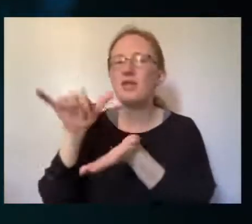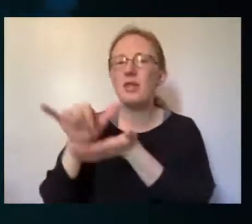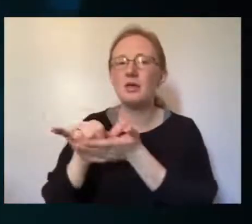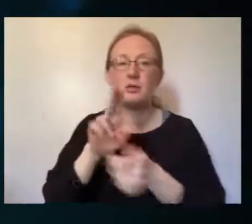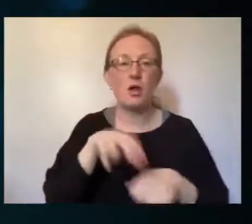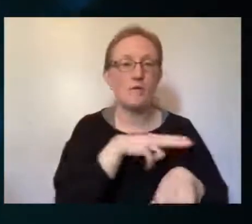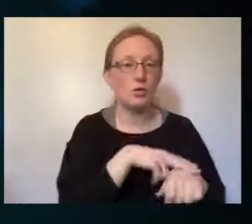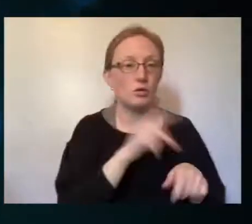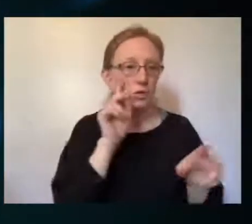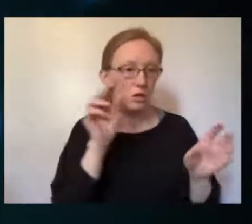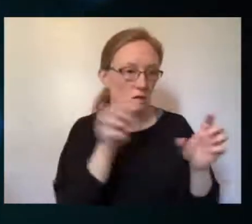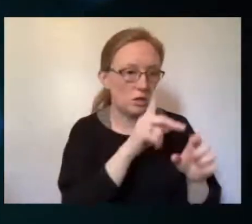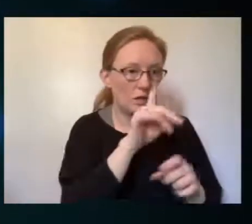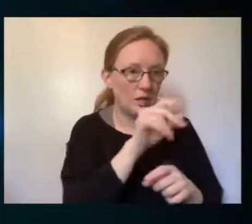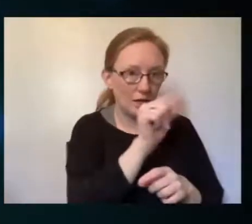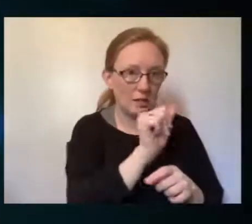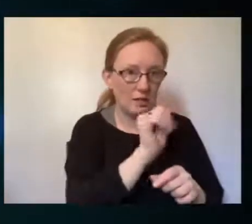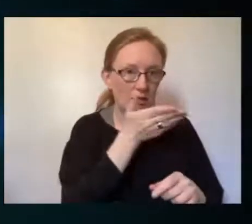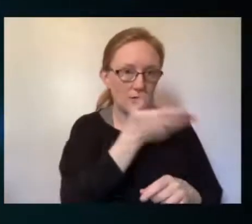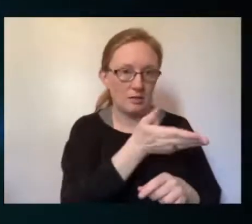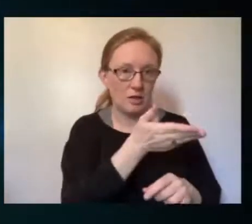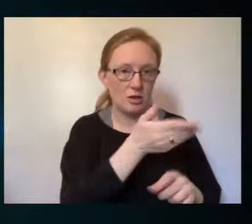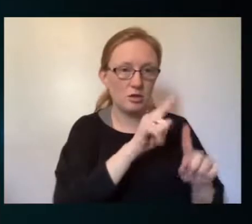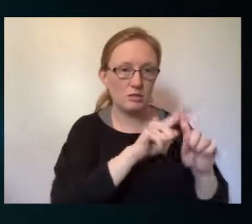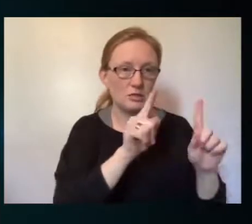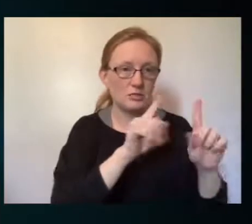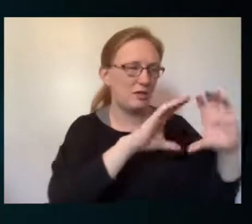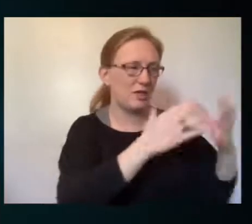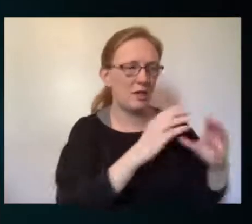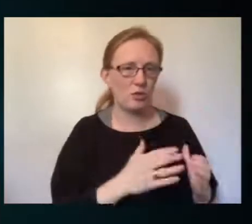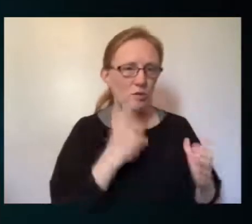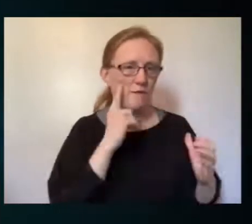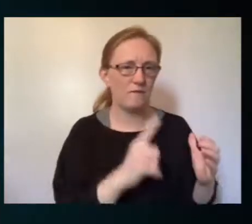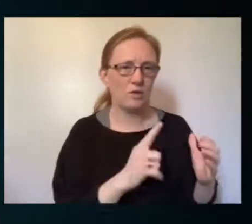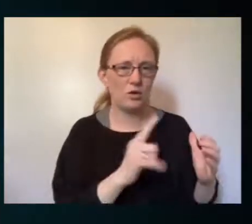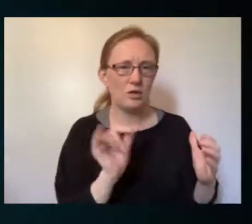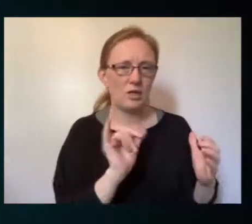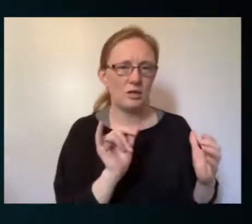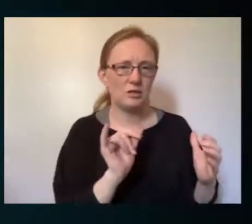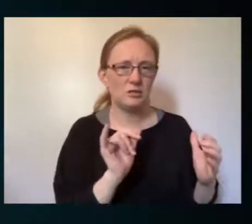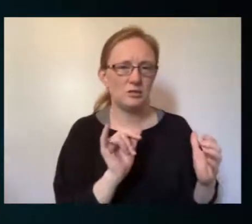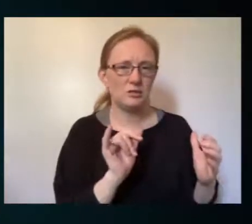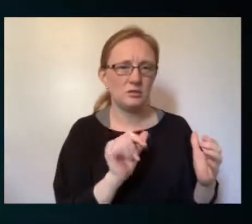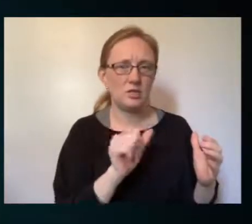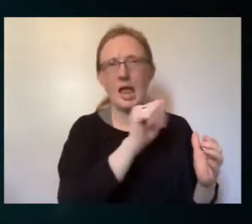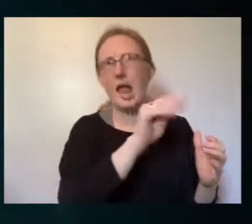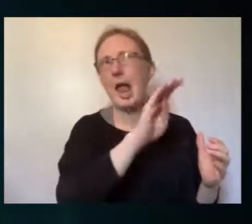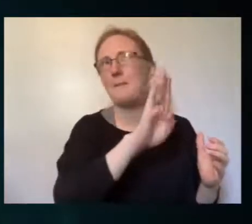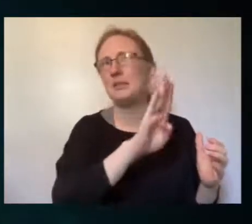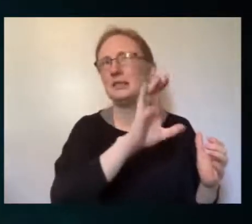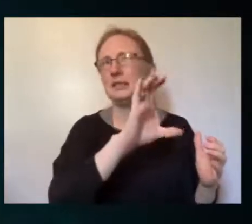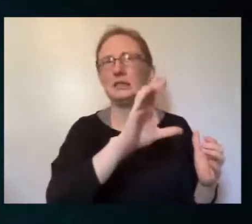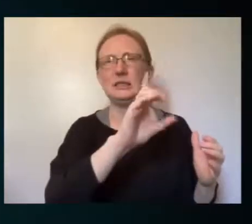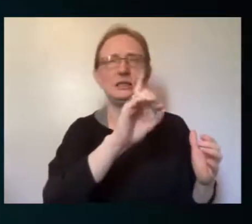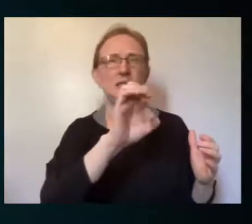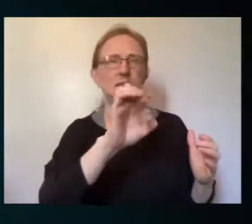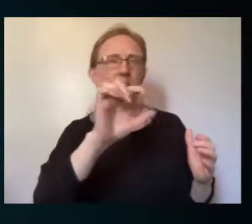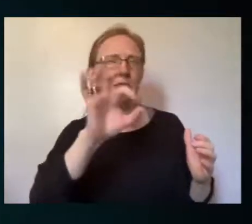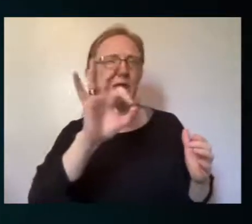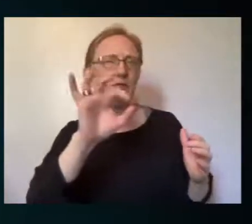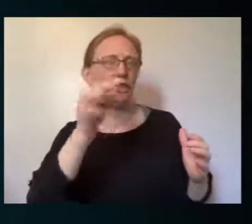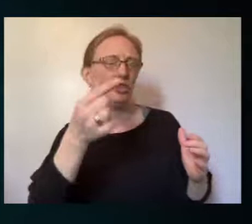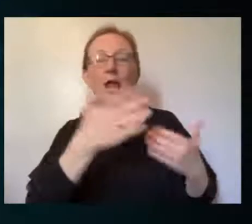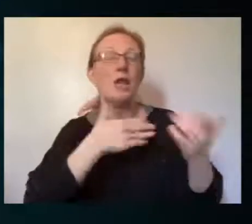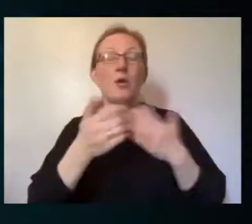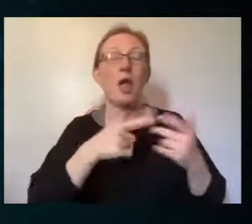I gravitated to where Kenya was placed. And Kenya is in the category of, I think that's A, B, C, D, F, G, if I remember well. And it cut